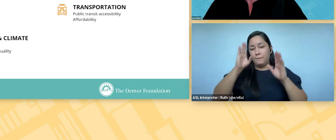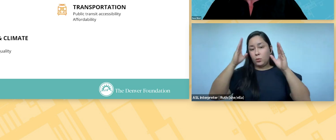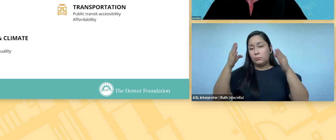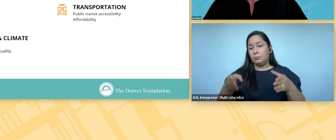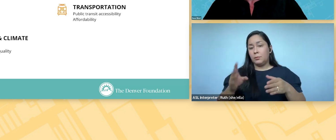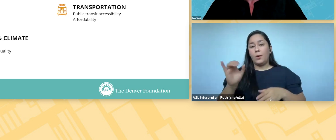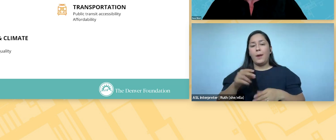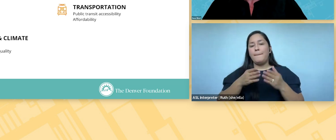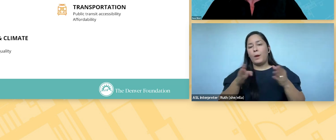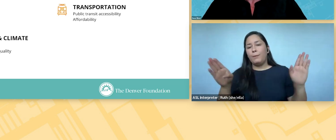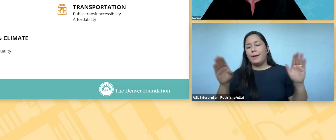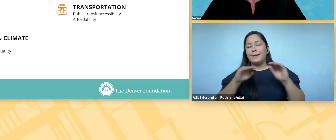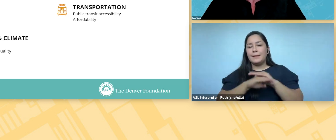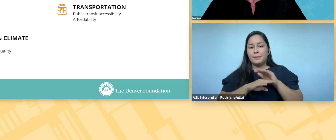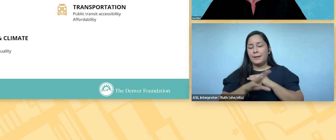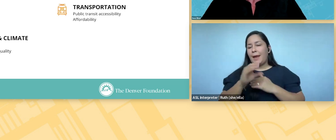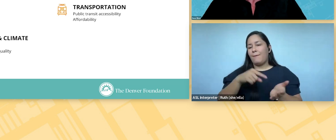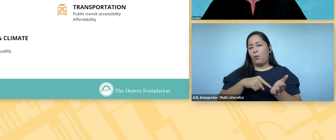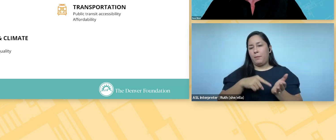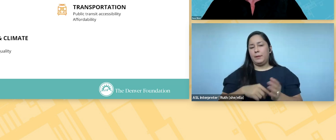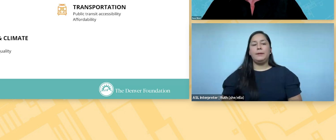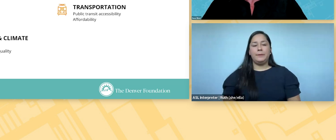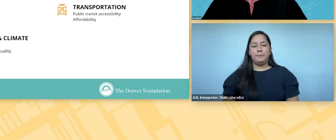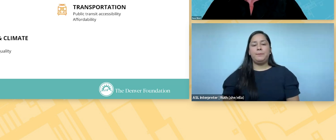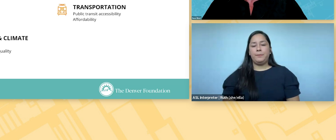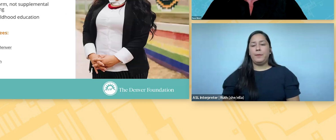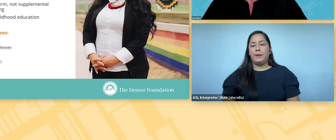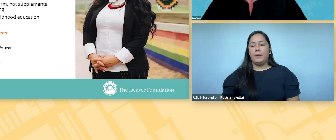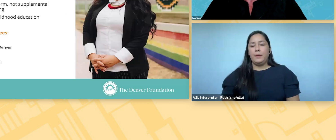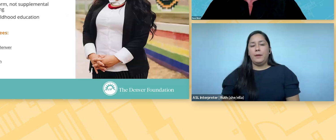transit accessibility and affordability.